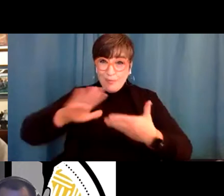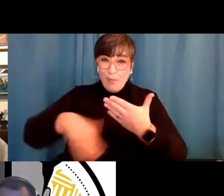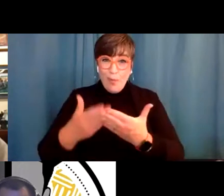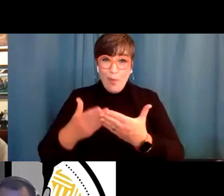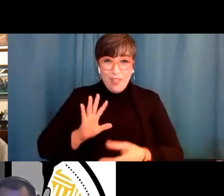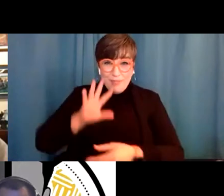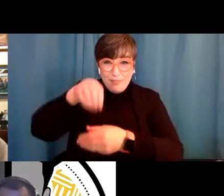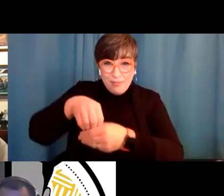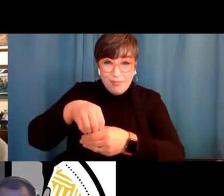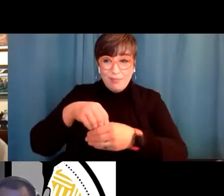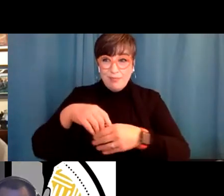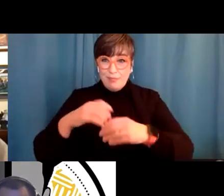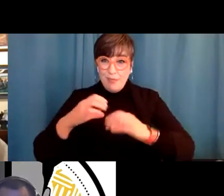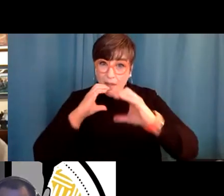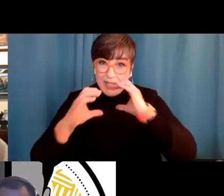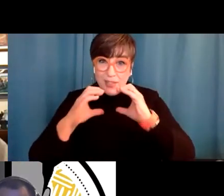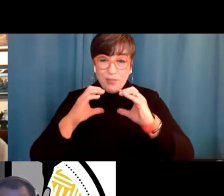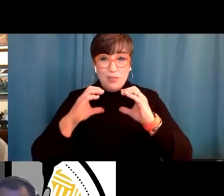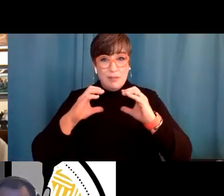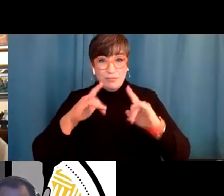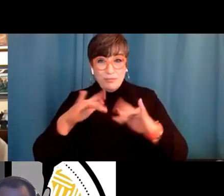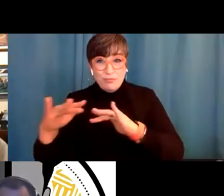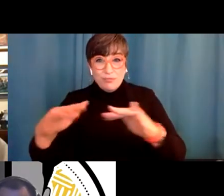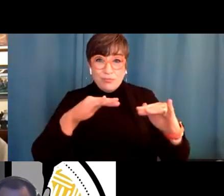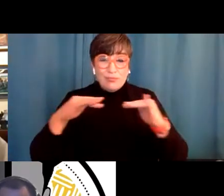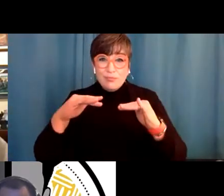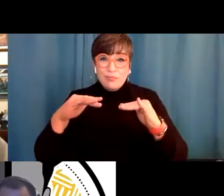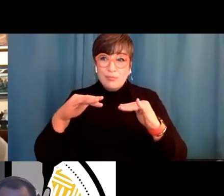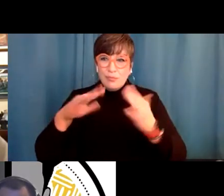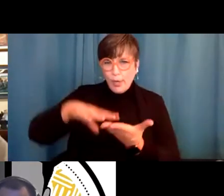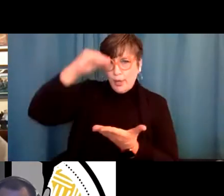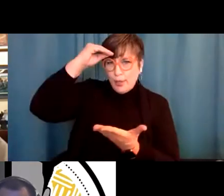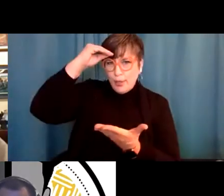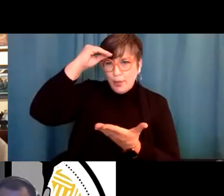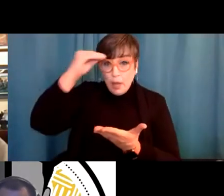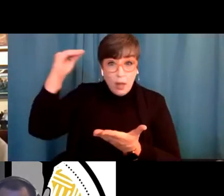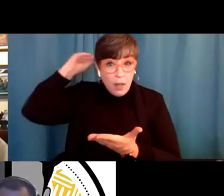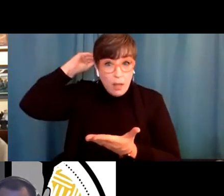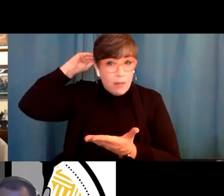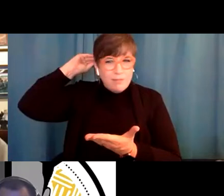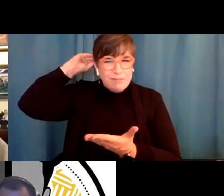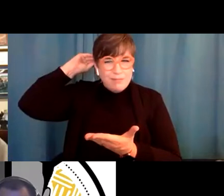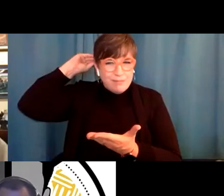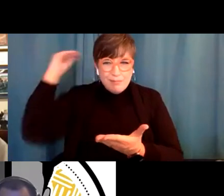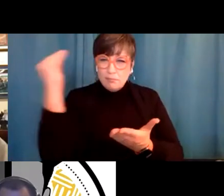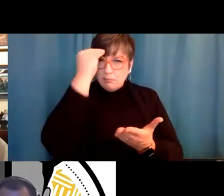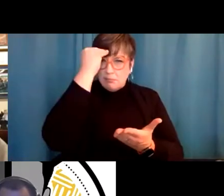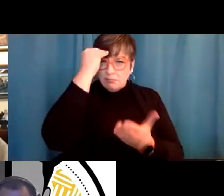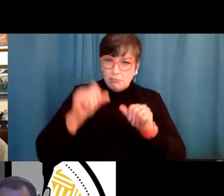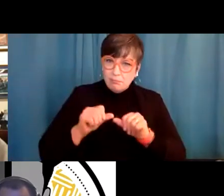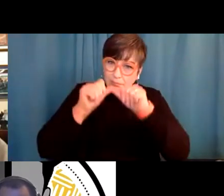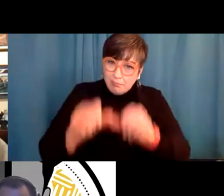we can come away with and use, so that we can participate in making sure that something like this never happens